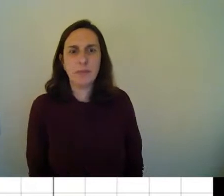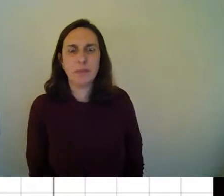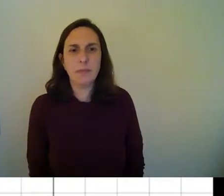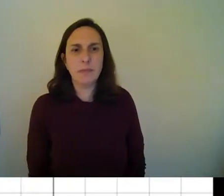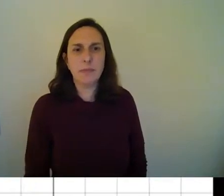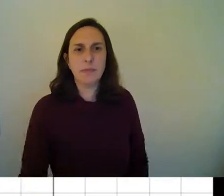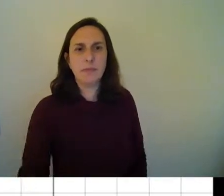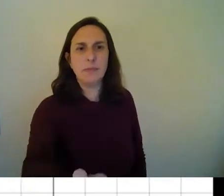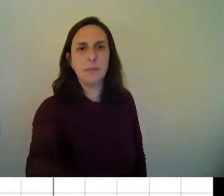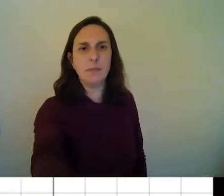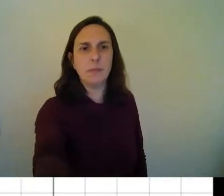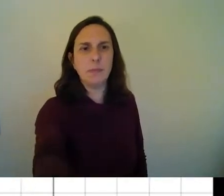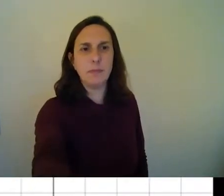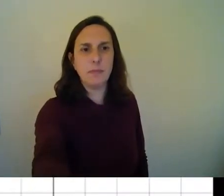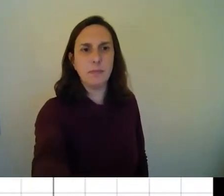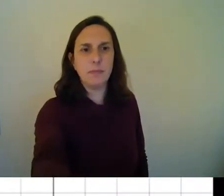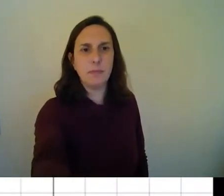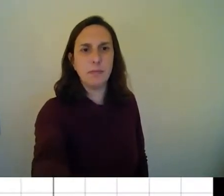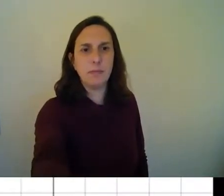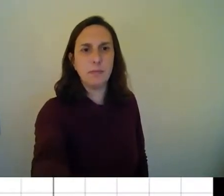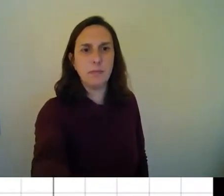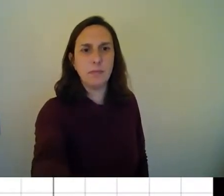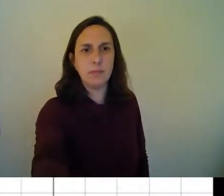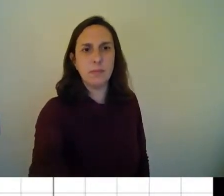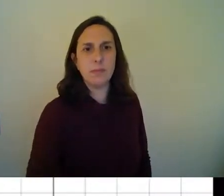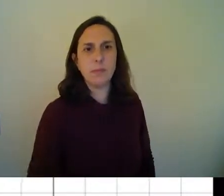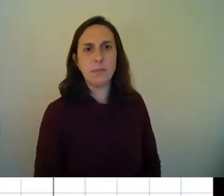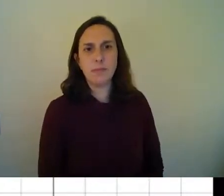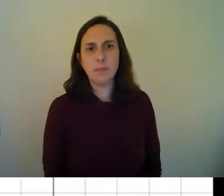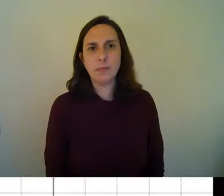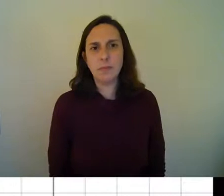equals 1 over the square root of x.